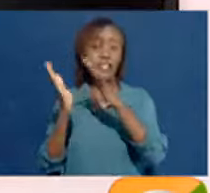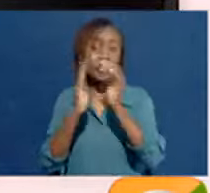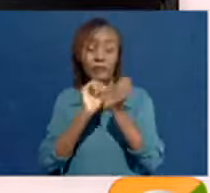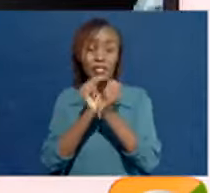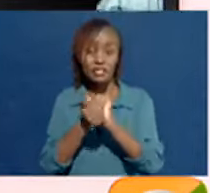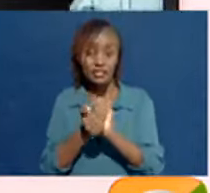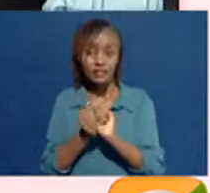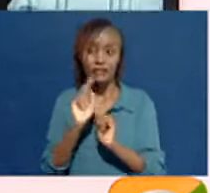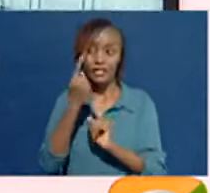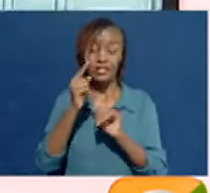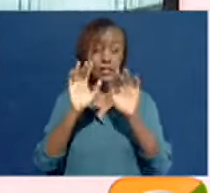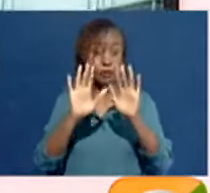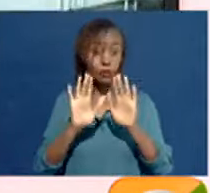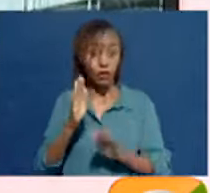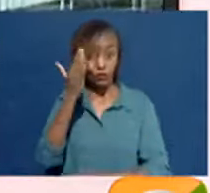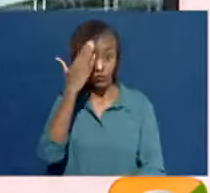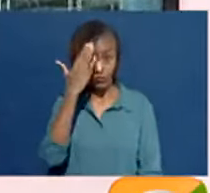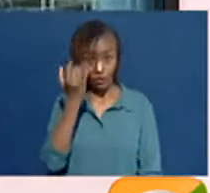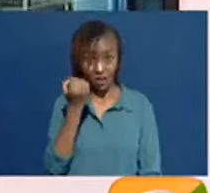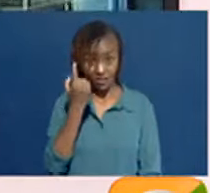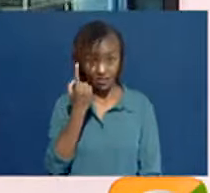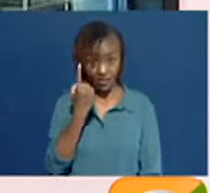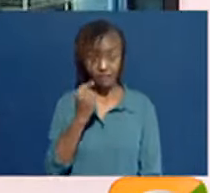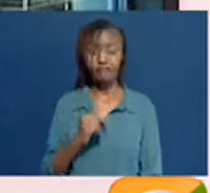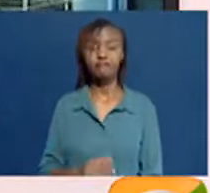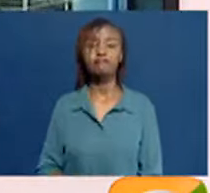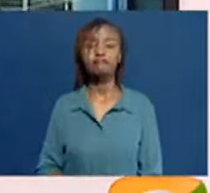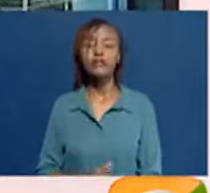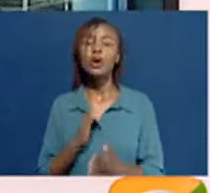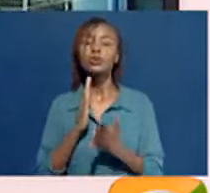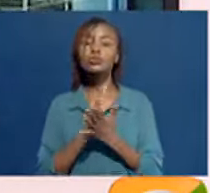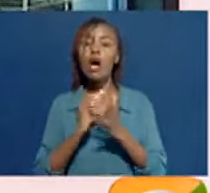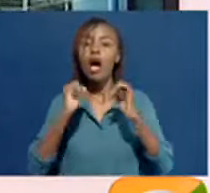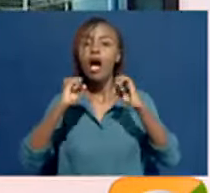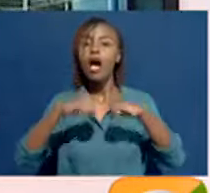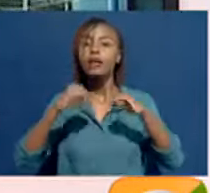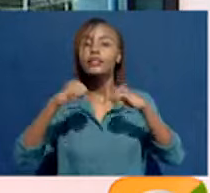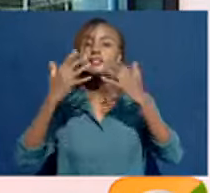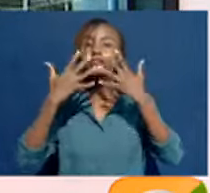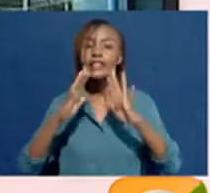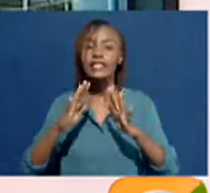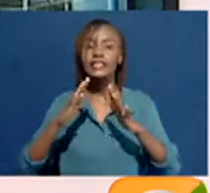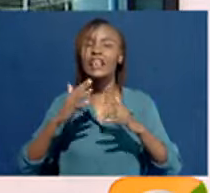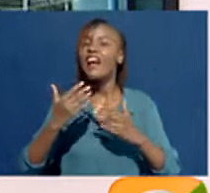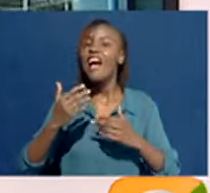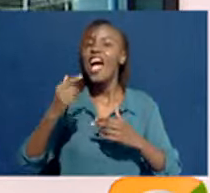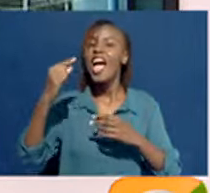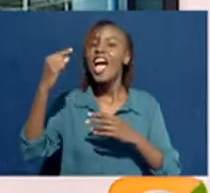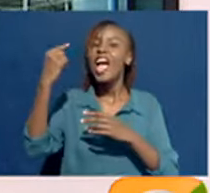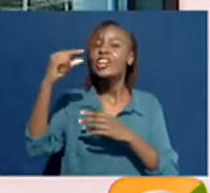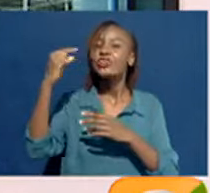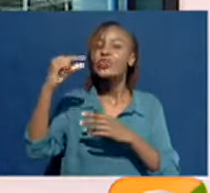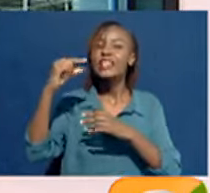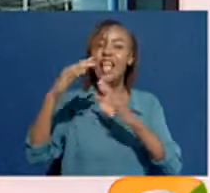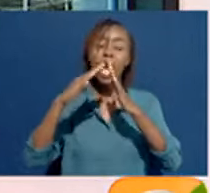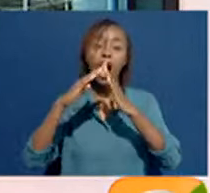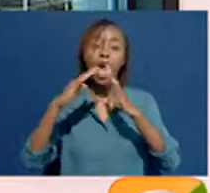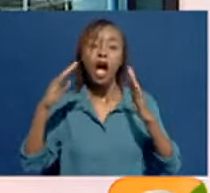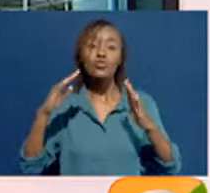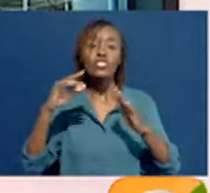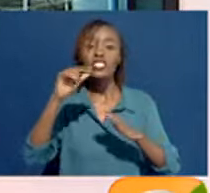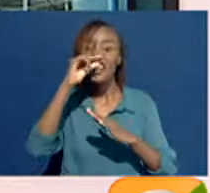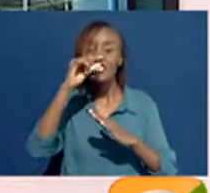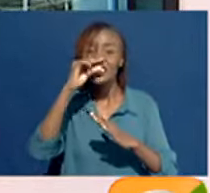is important, right? So it has been agreed that greenhouse gases such as carbon